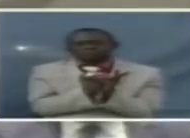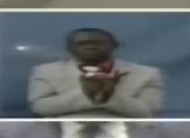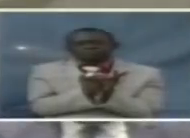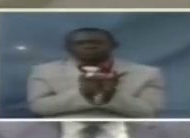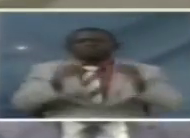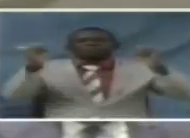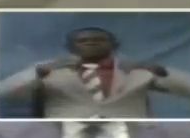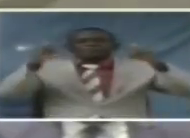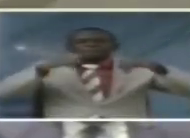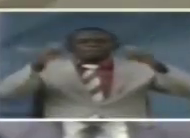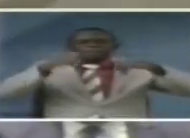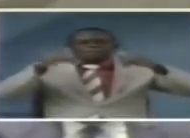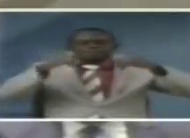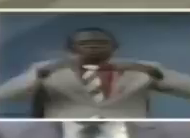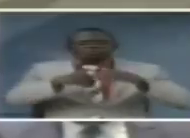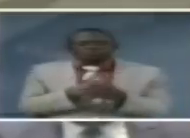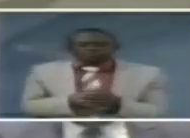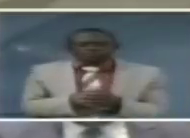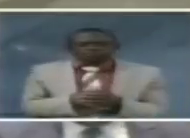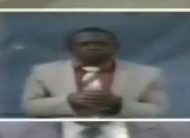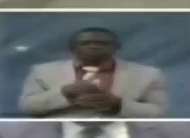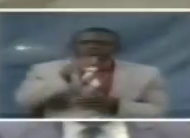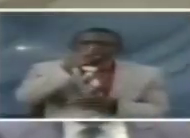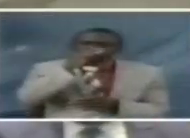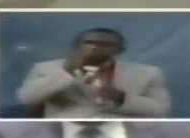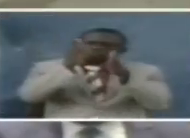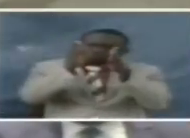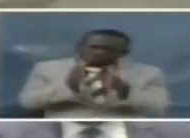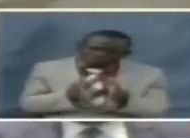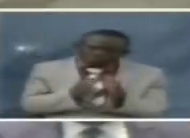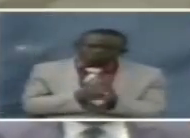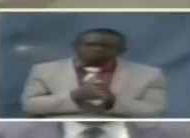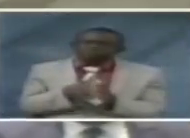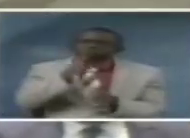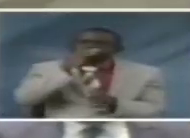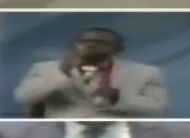a prosperous and more inclusive society.